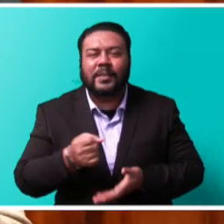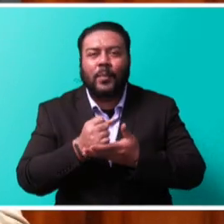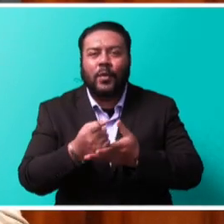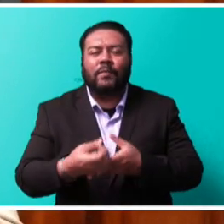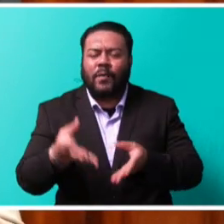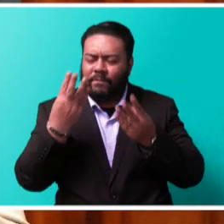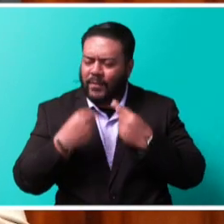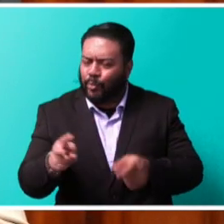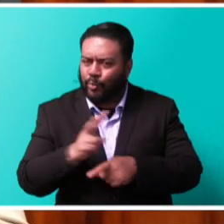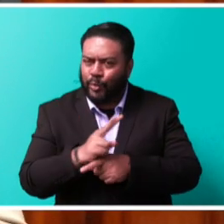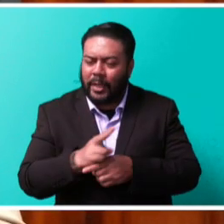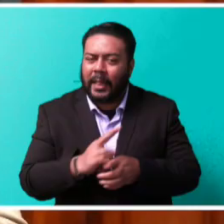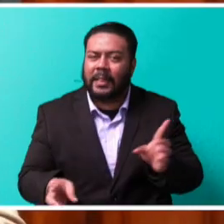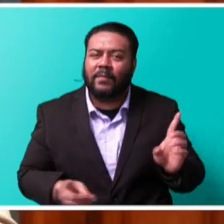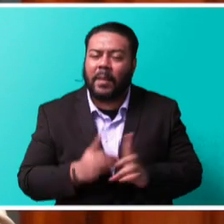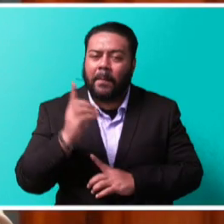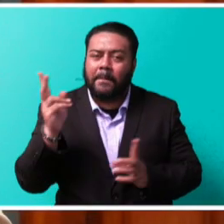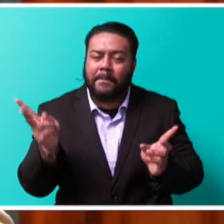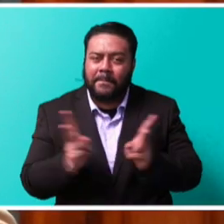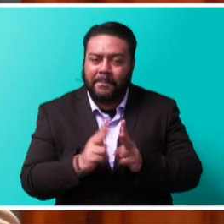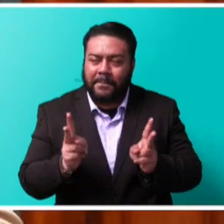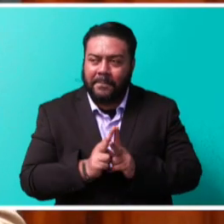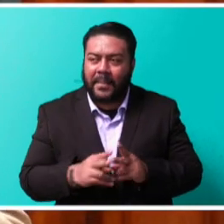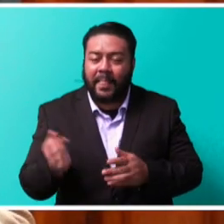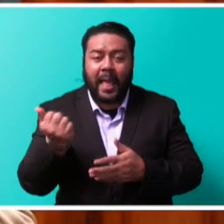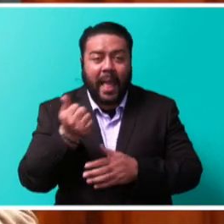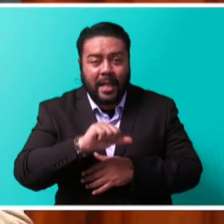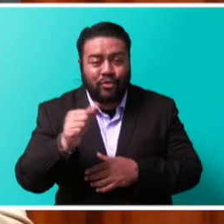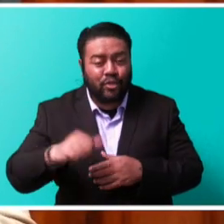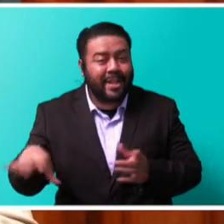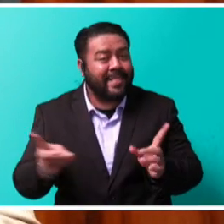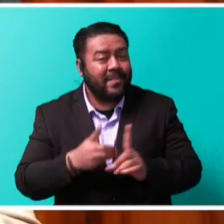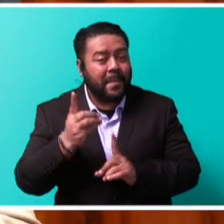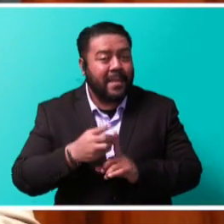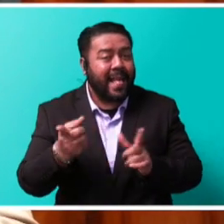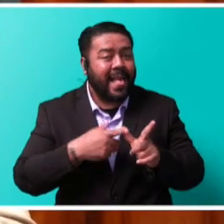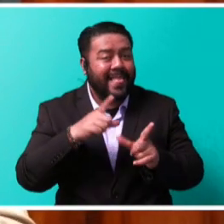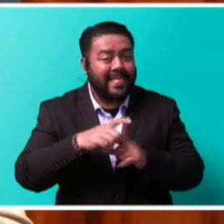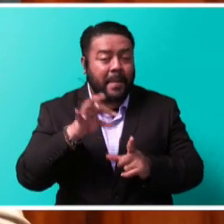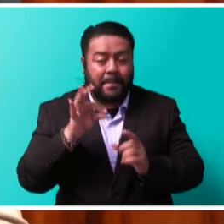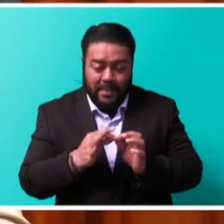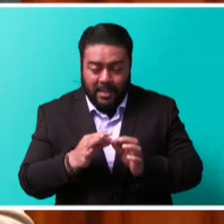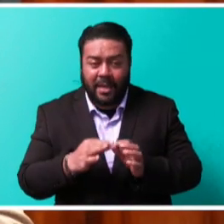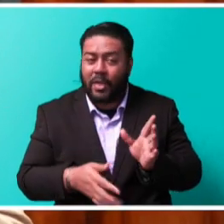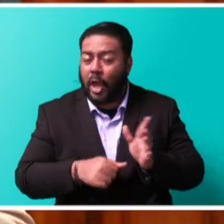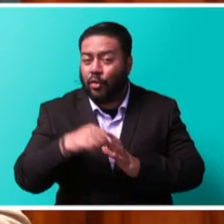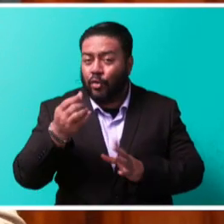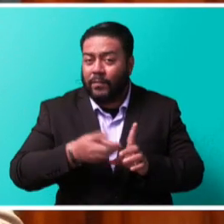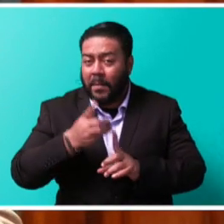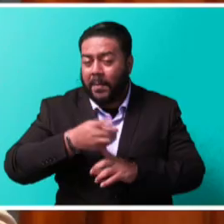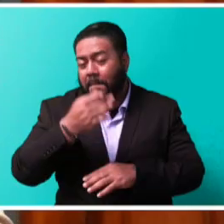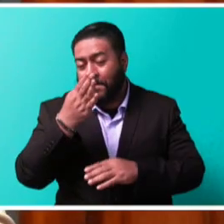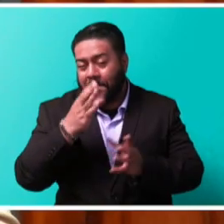valued development partner, the Asian Development Bank, for its continued technical and financial support to the